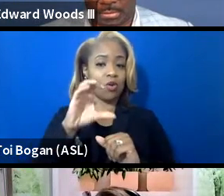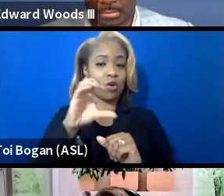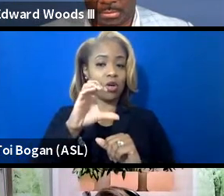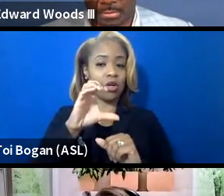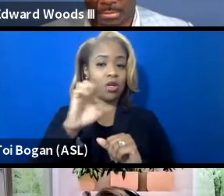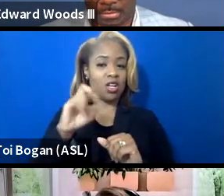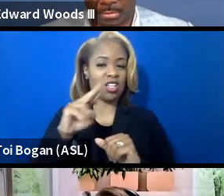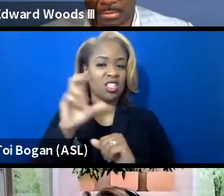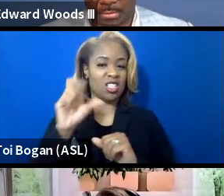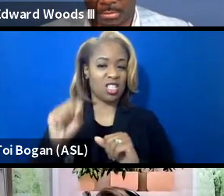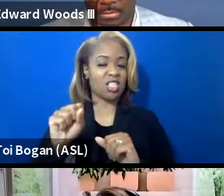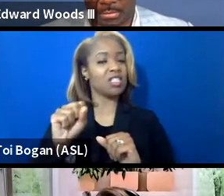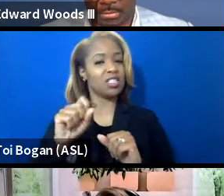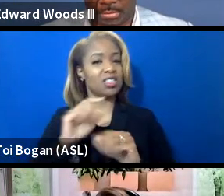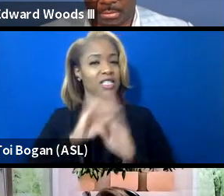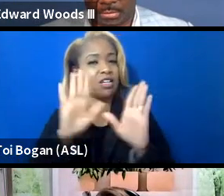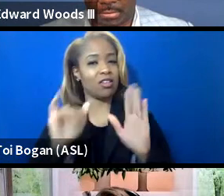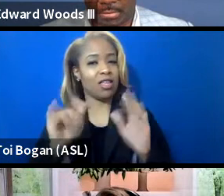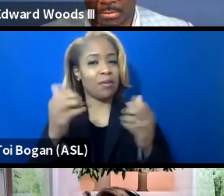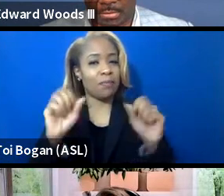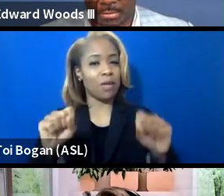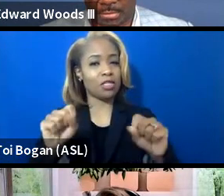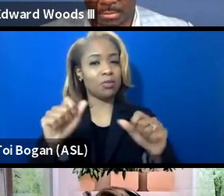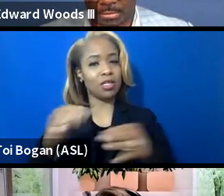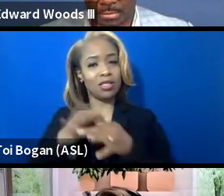be delayed again. In New York,